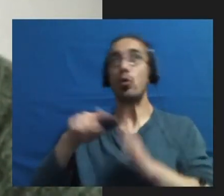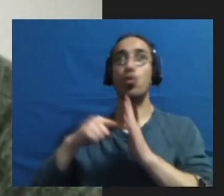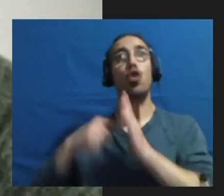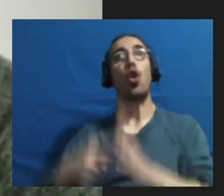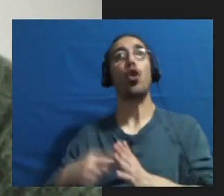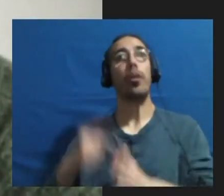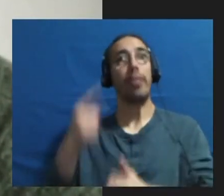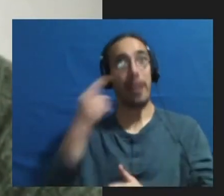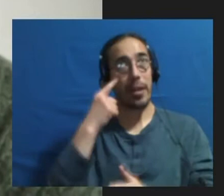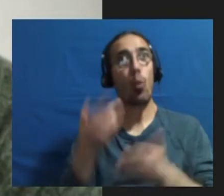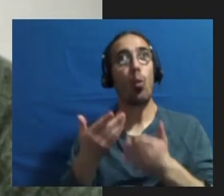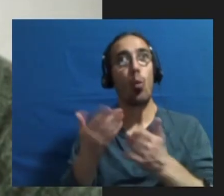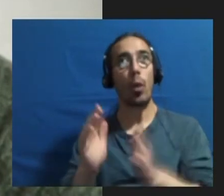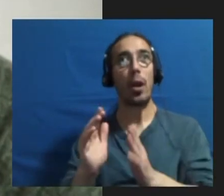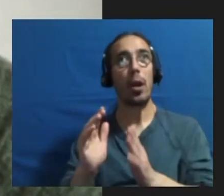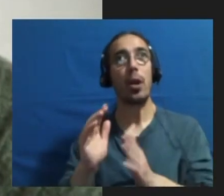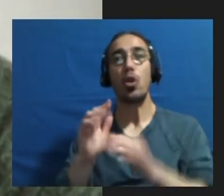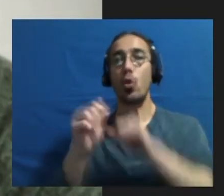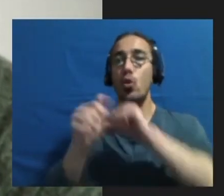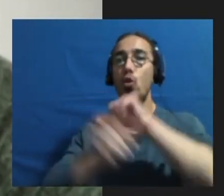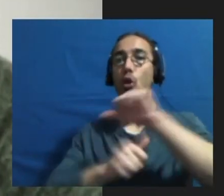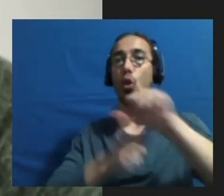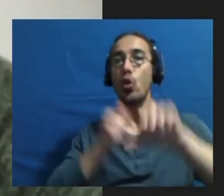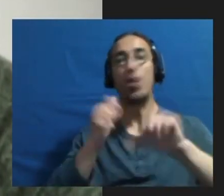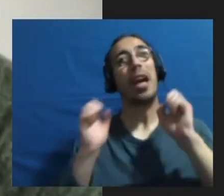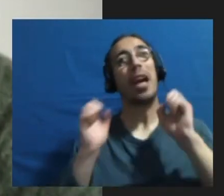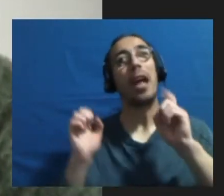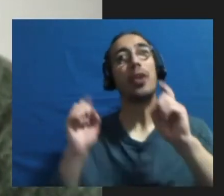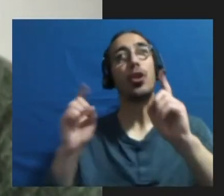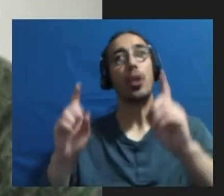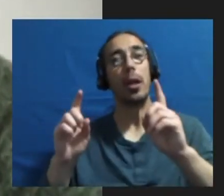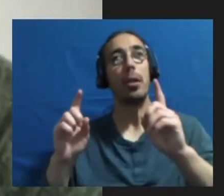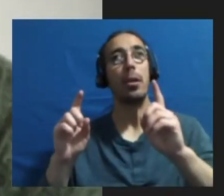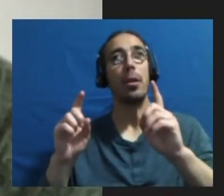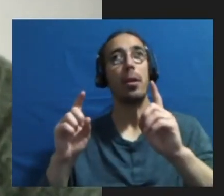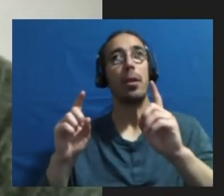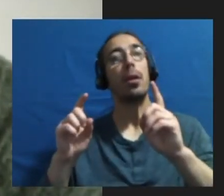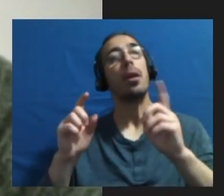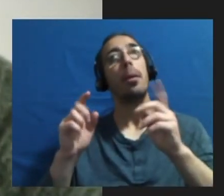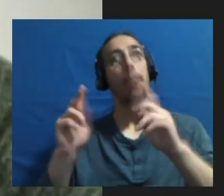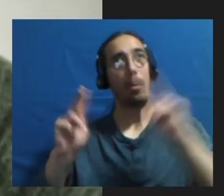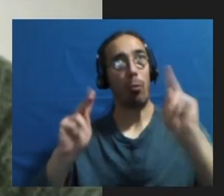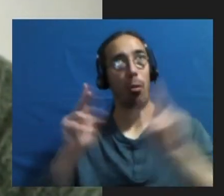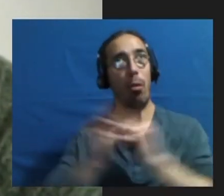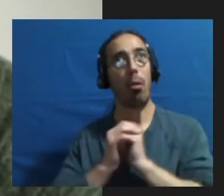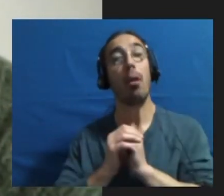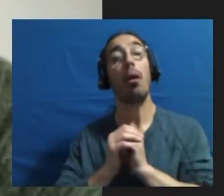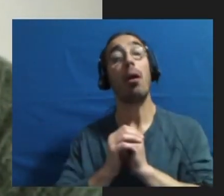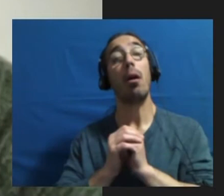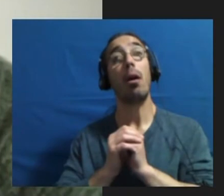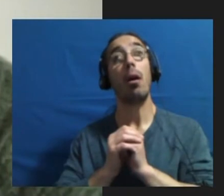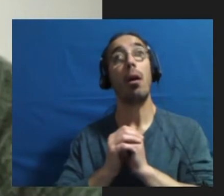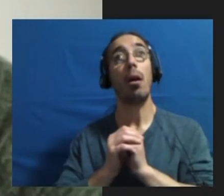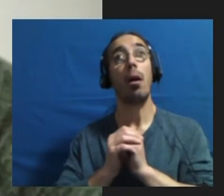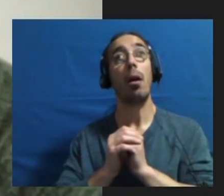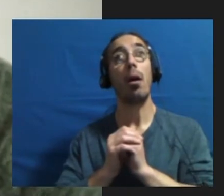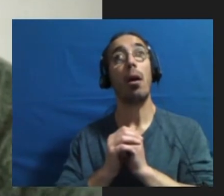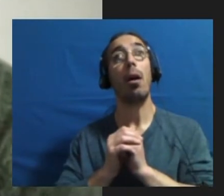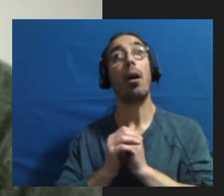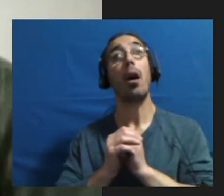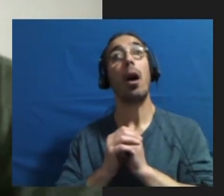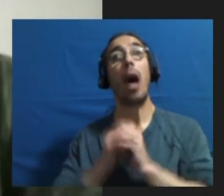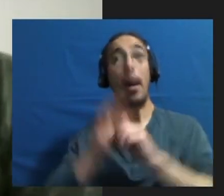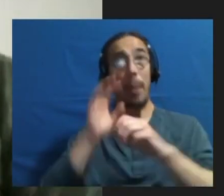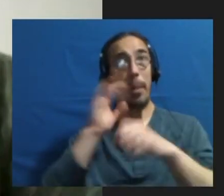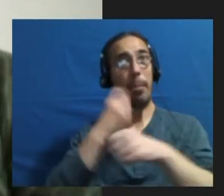way to socially educate. Because I've been doing it with you, Tara. I've been making those videos. I haven't